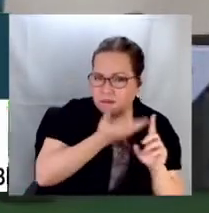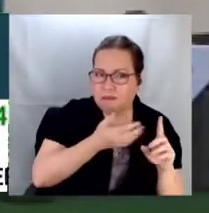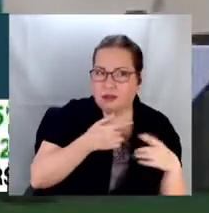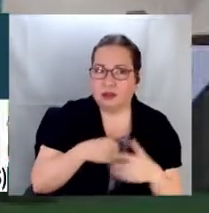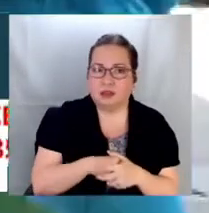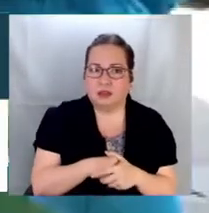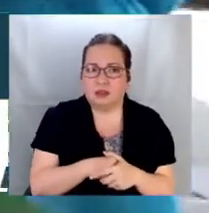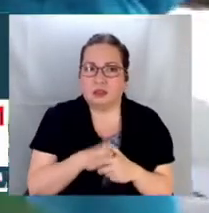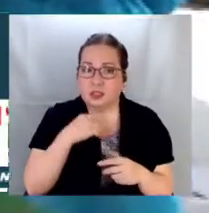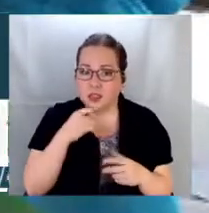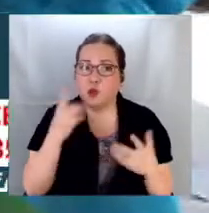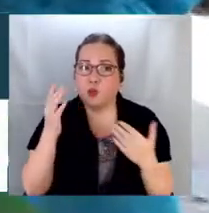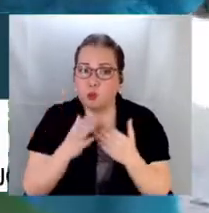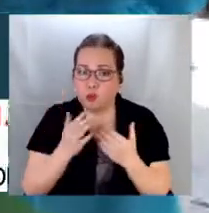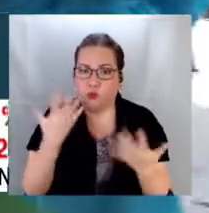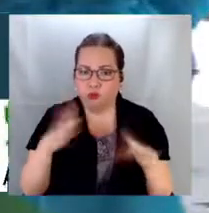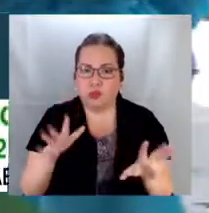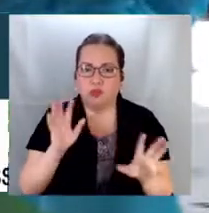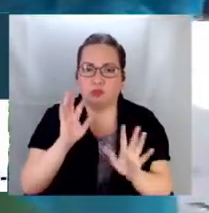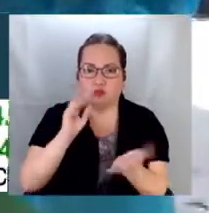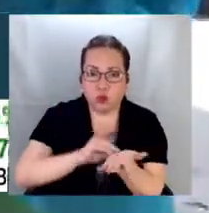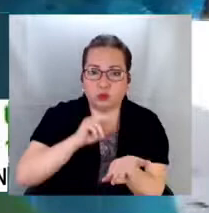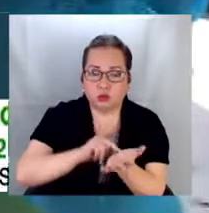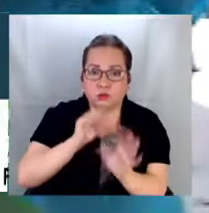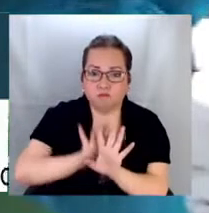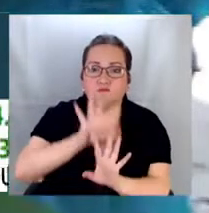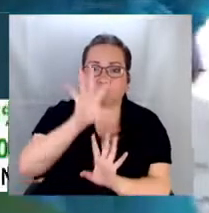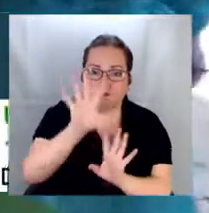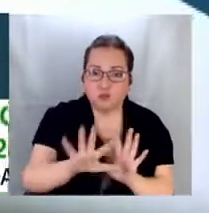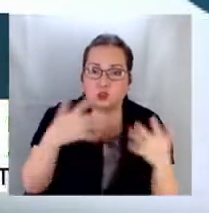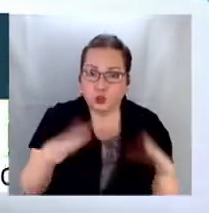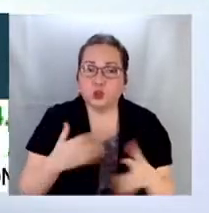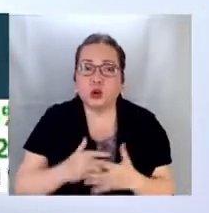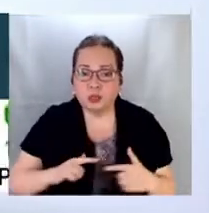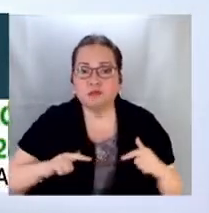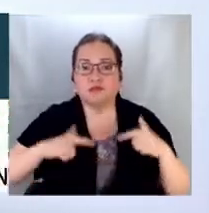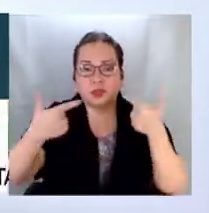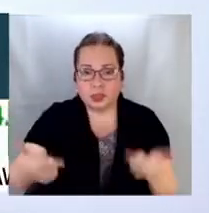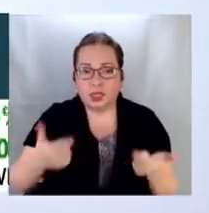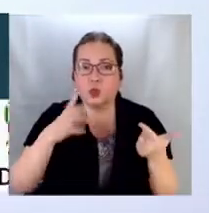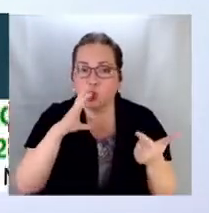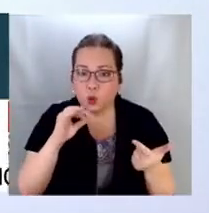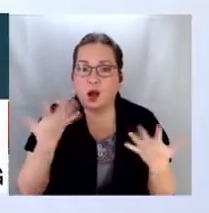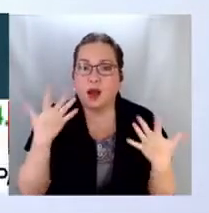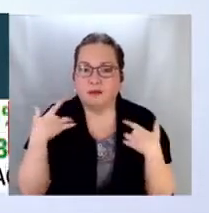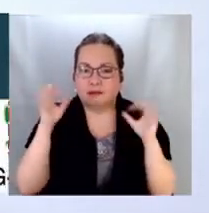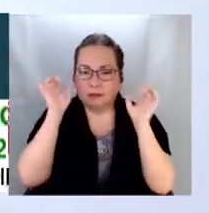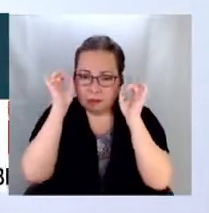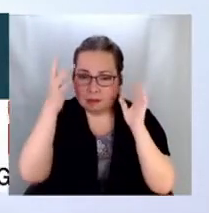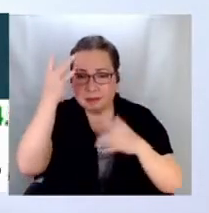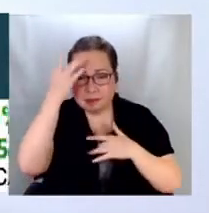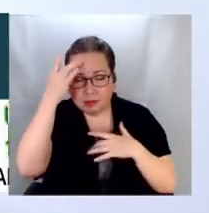finished inoculating frontliners in his city and that they're now allowing the vaccination of senior citizens and people with comorbidities.